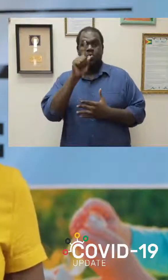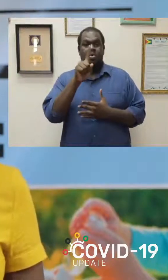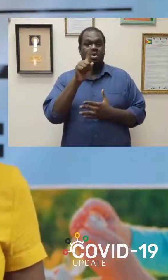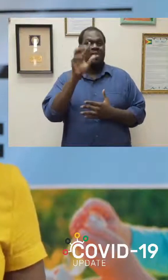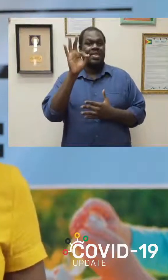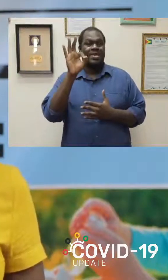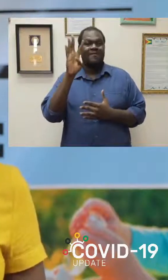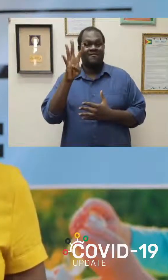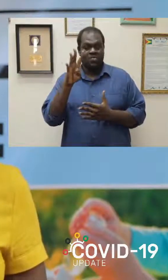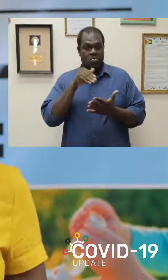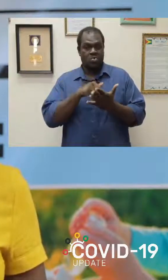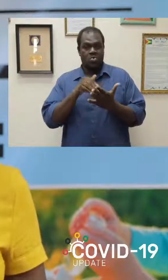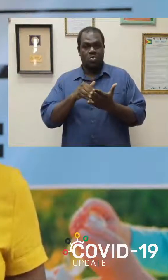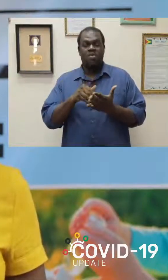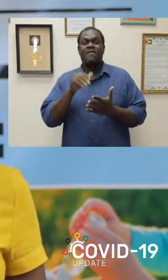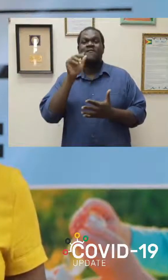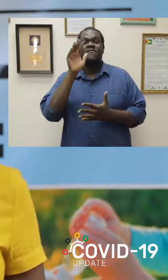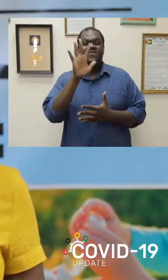6,194,533, with